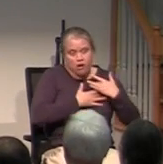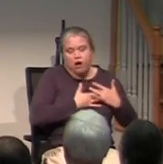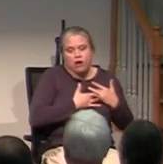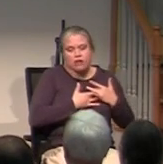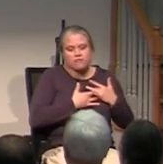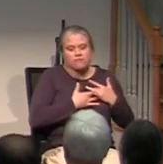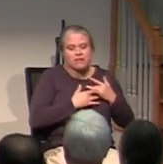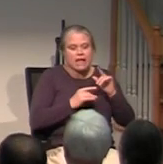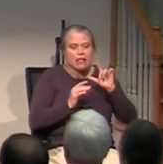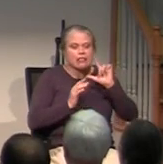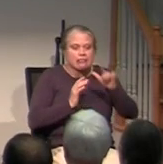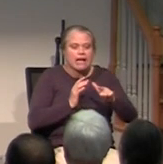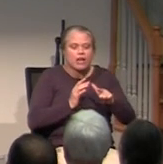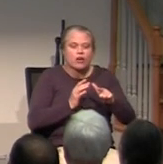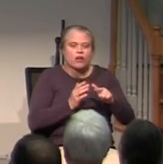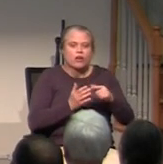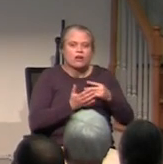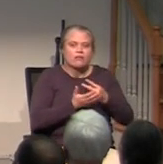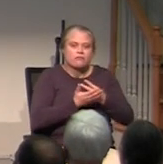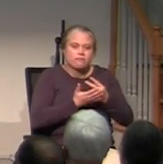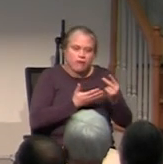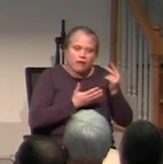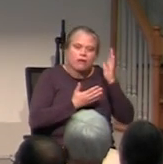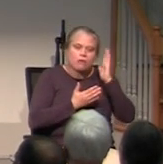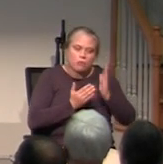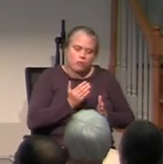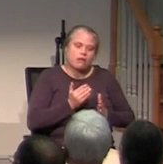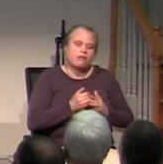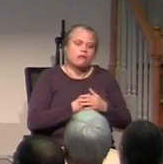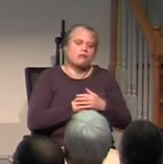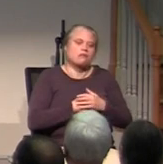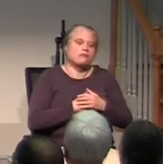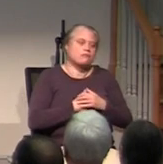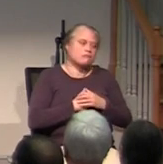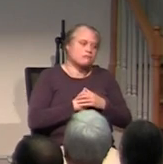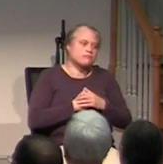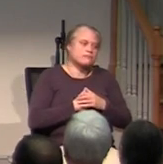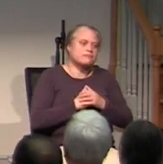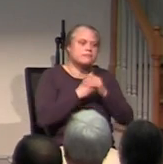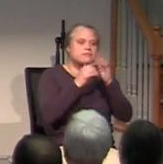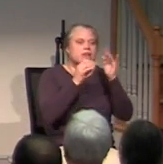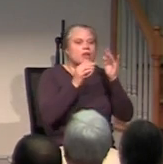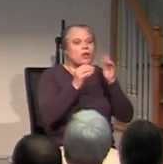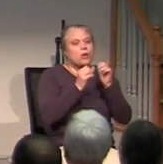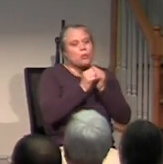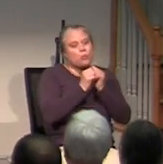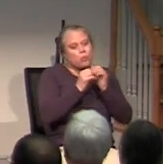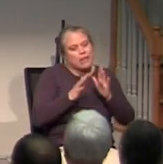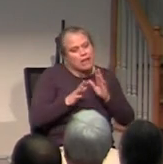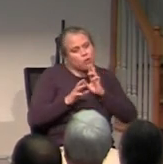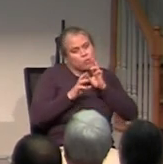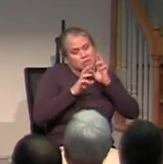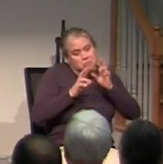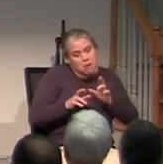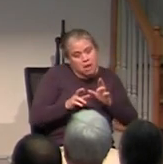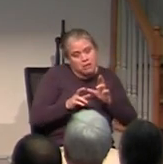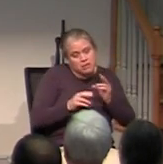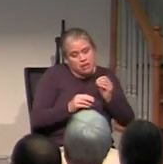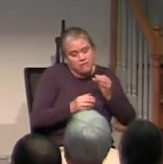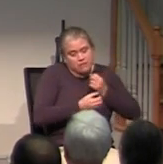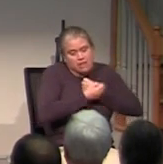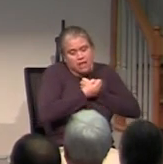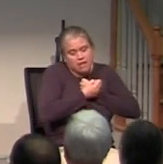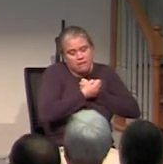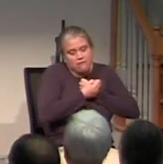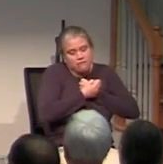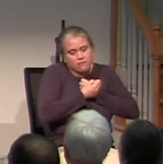Heaven is ready. Heaven is eager. But without a responsive love, where the covenant is written on the heart and